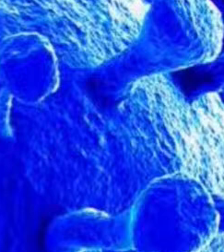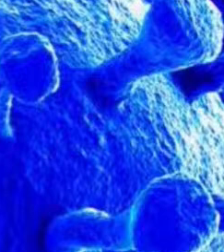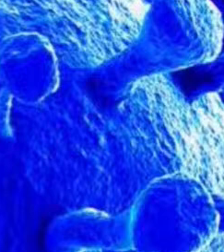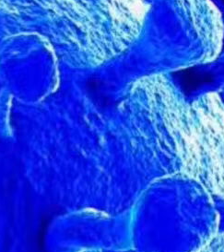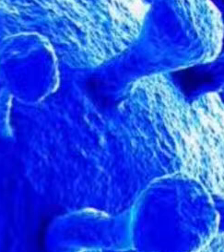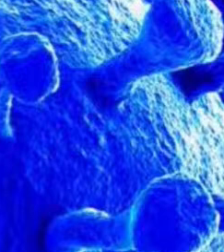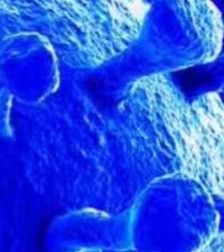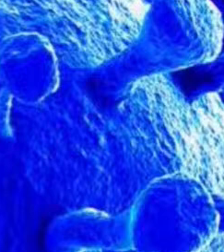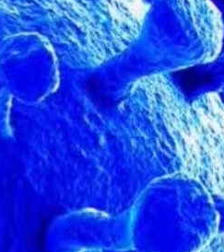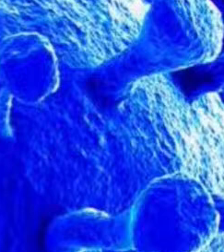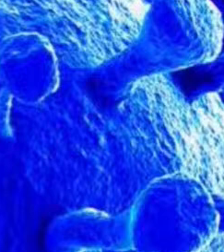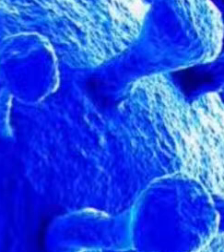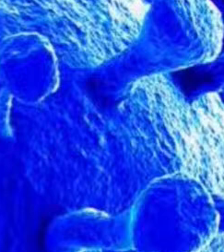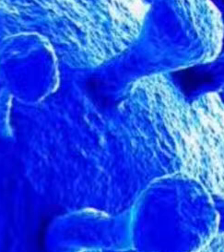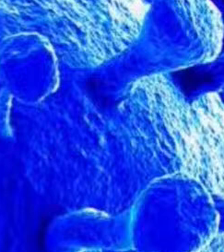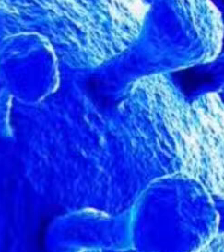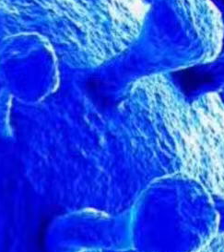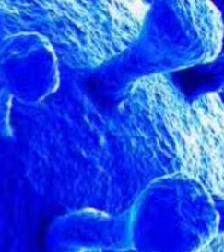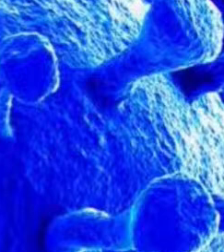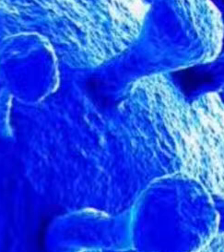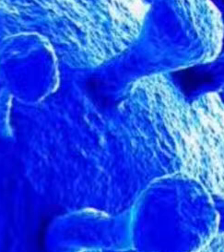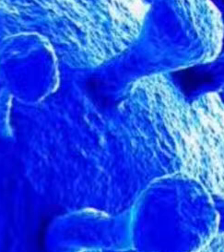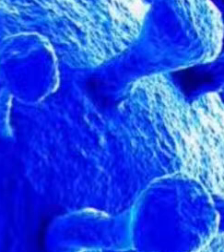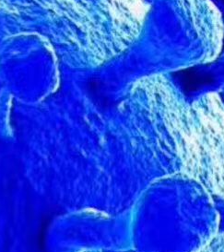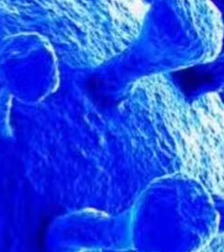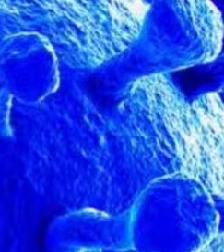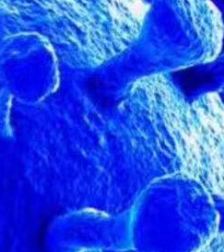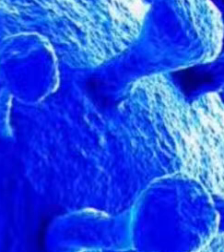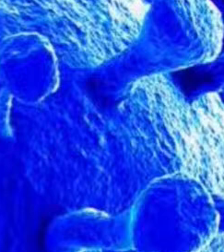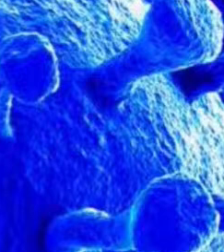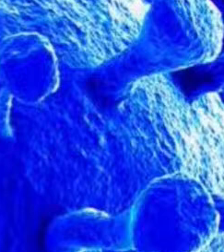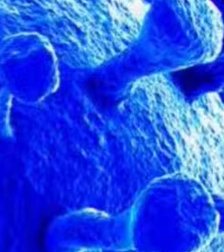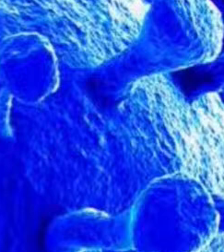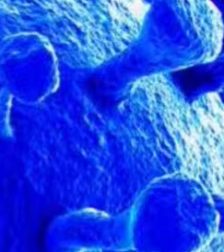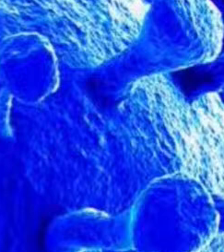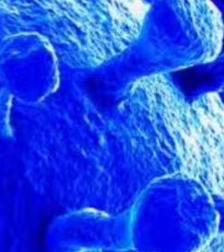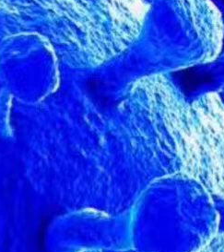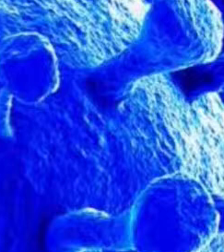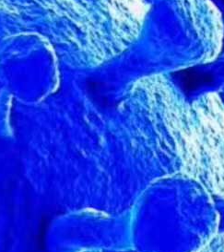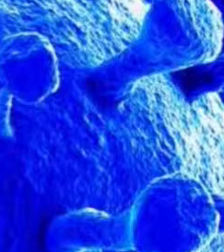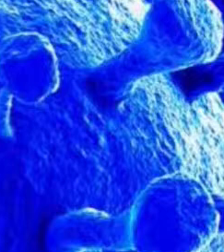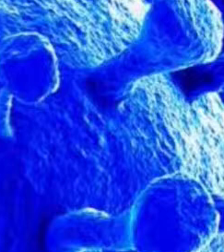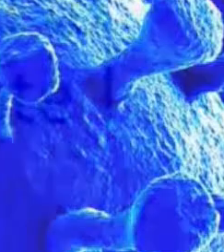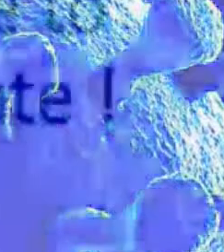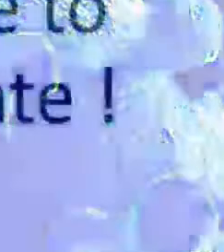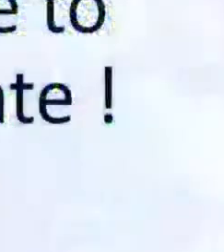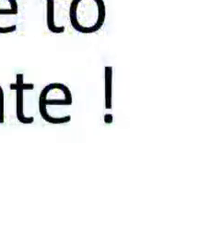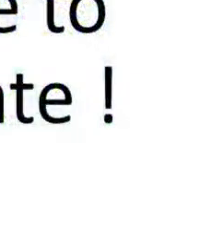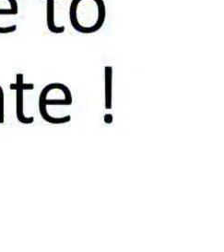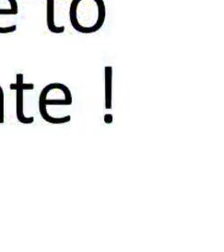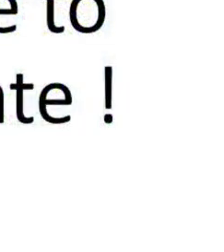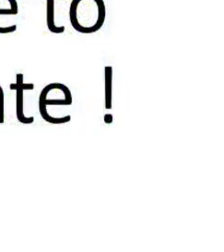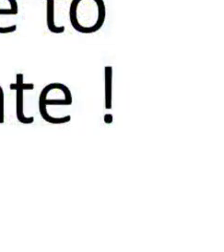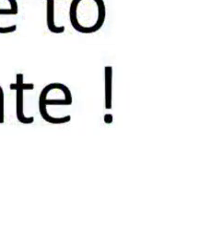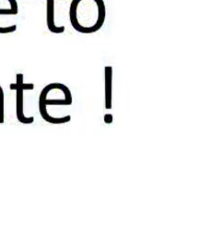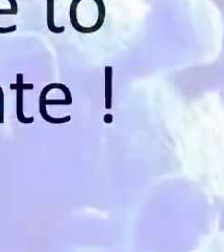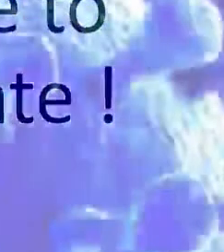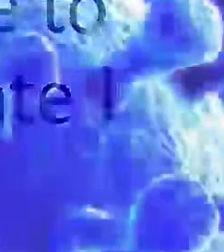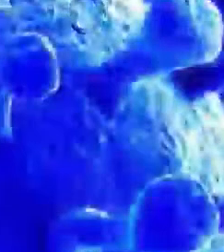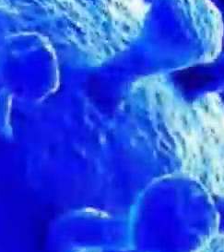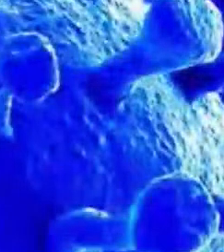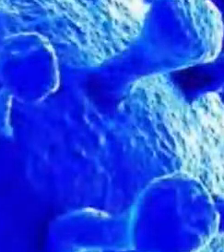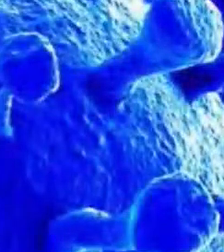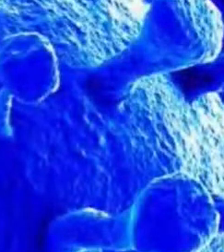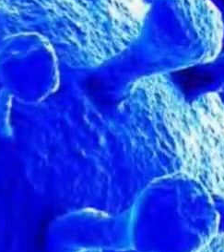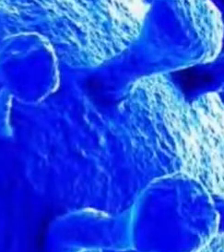to achieve this goal by about September of this year. And so we are hoping that